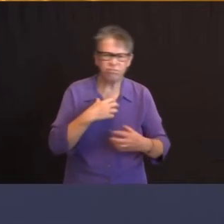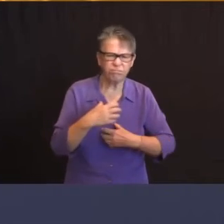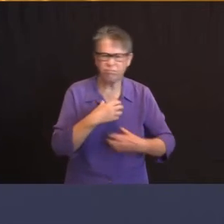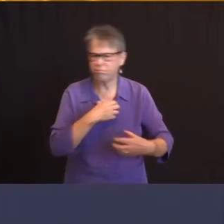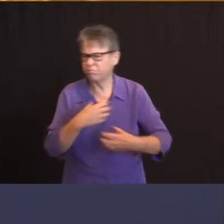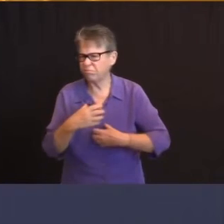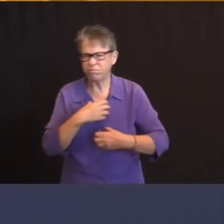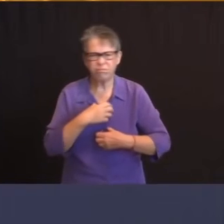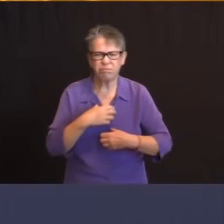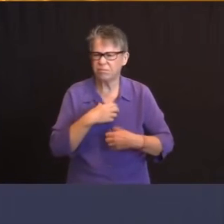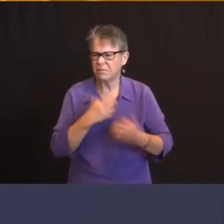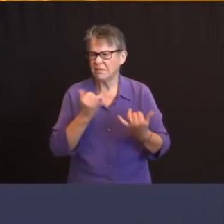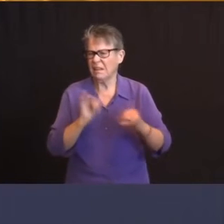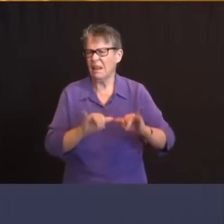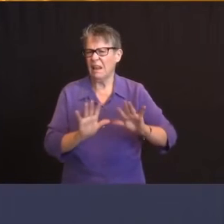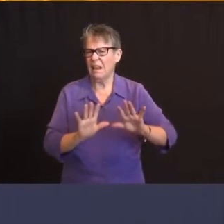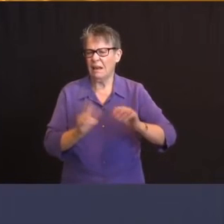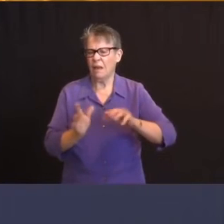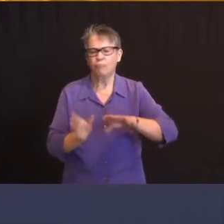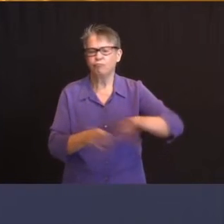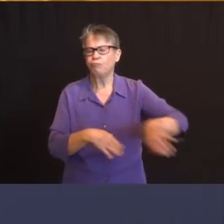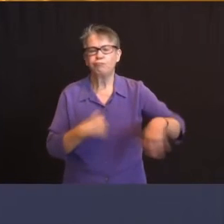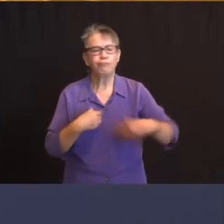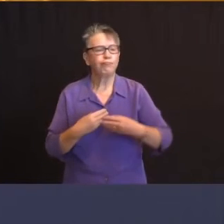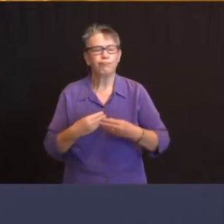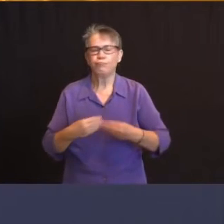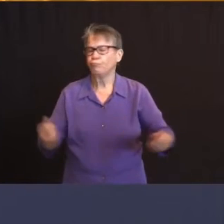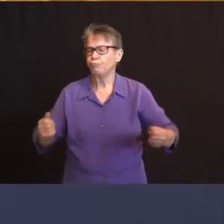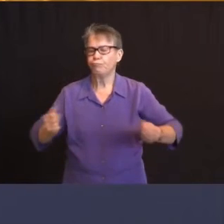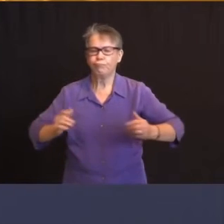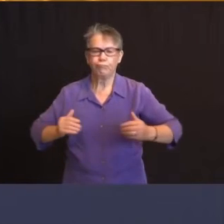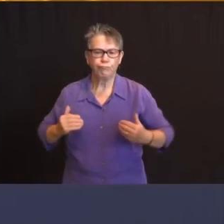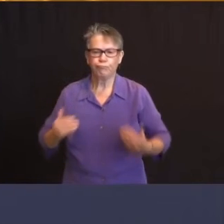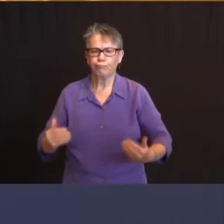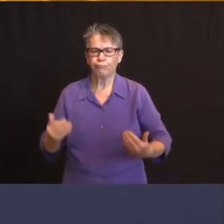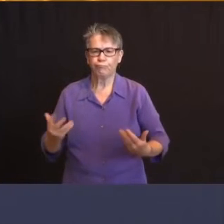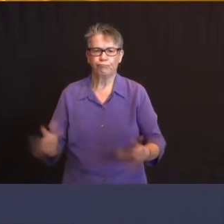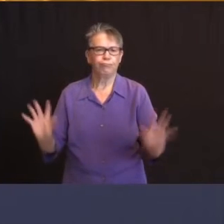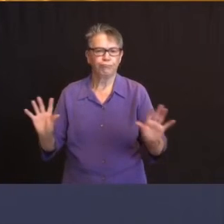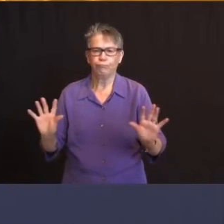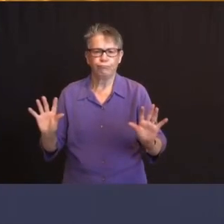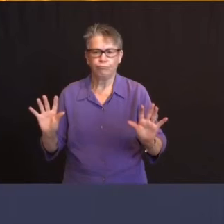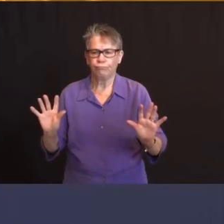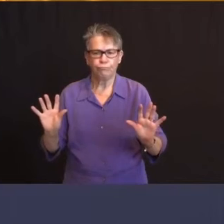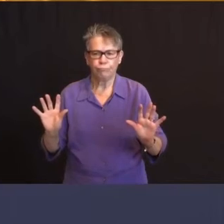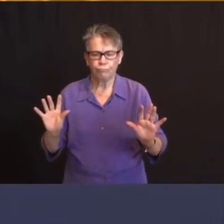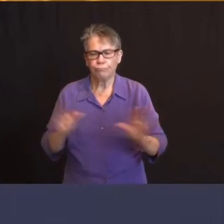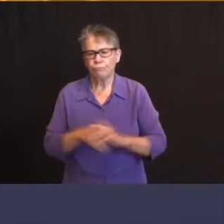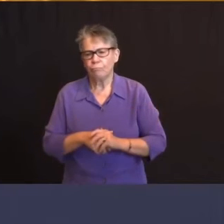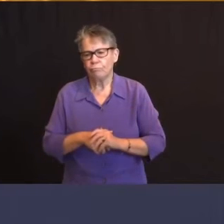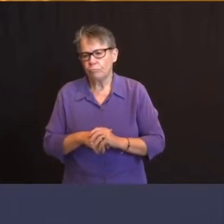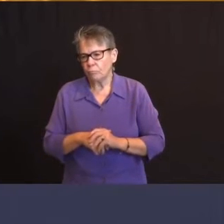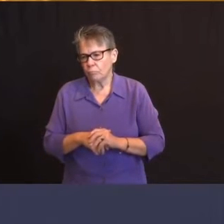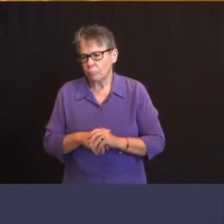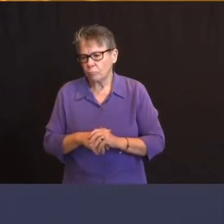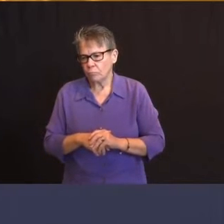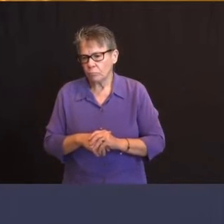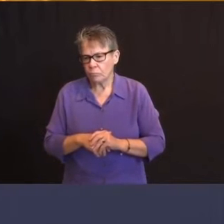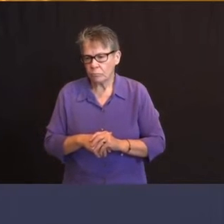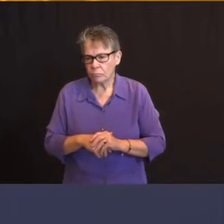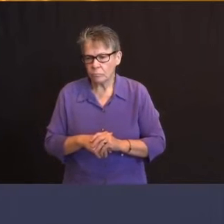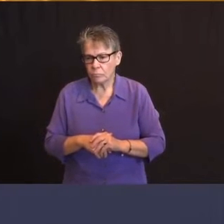been in charge of this, which is very gratifying. I don't have a specific answer in terms of what we'll do,